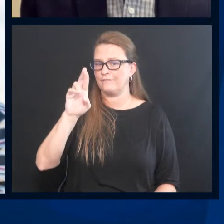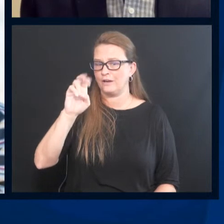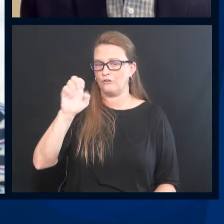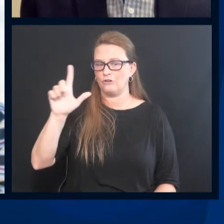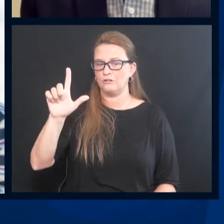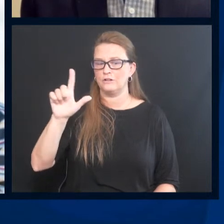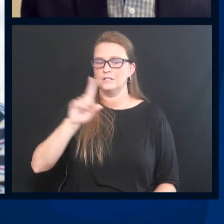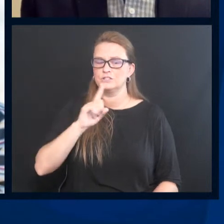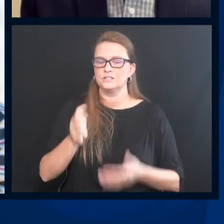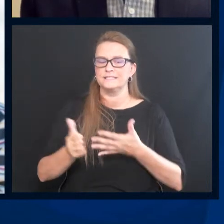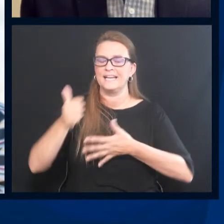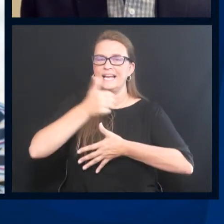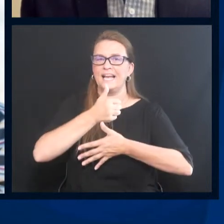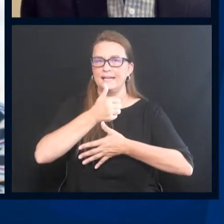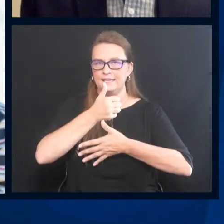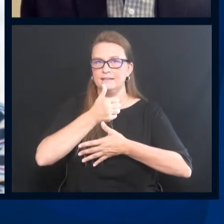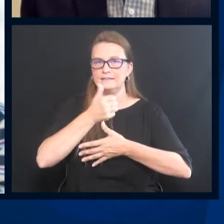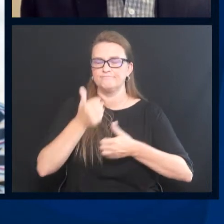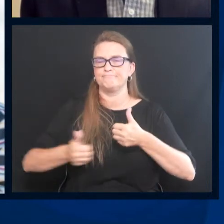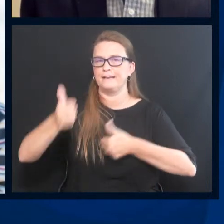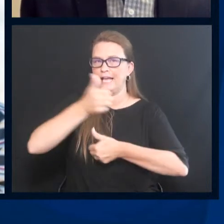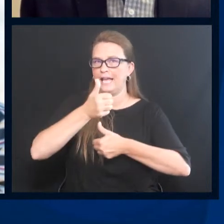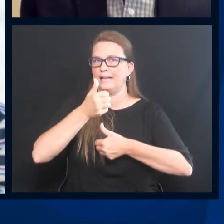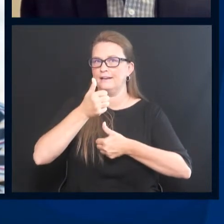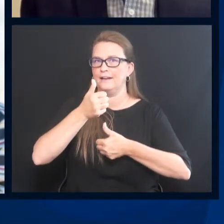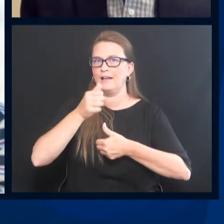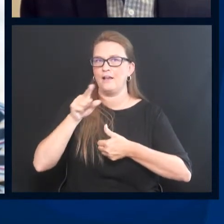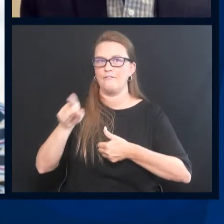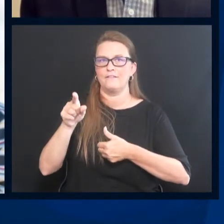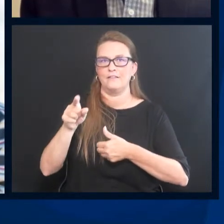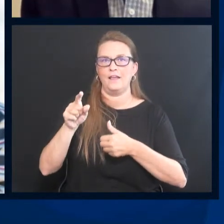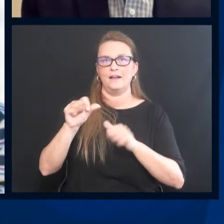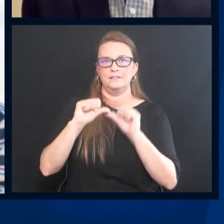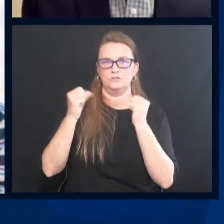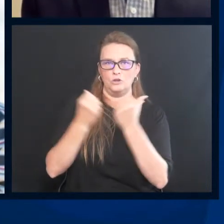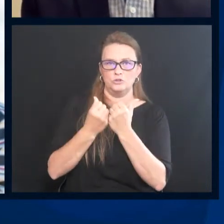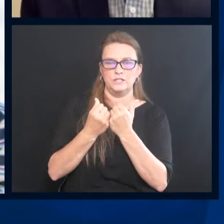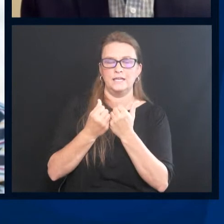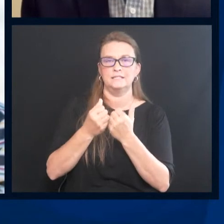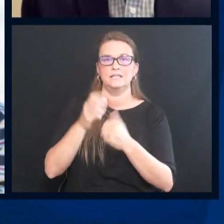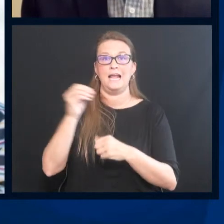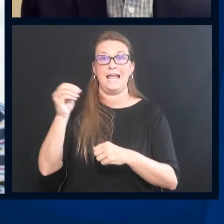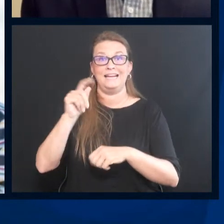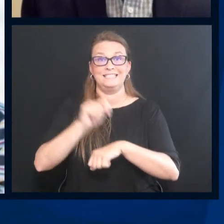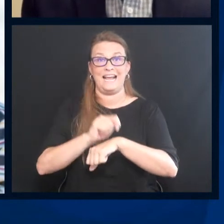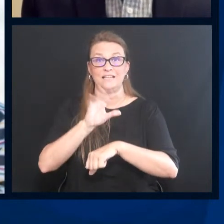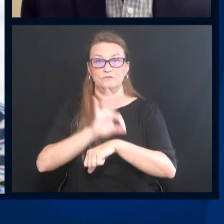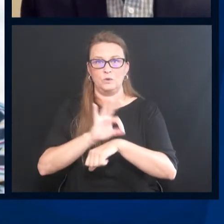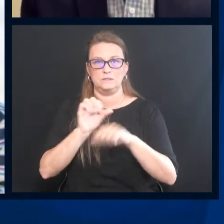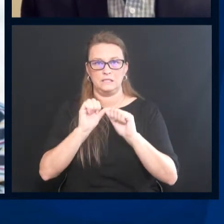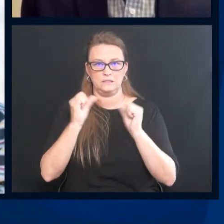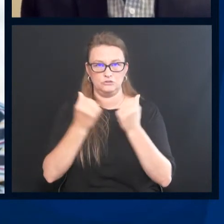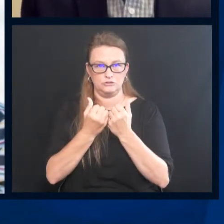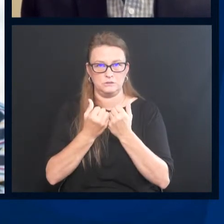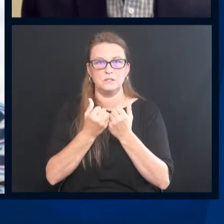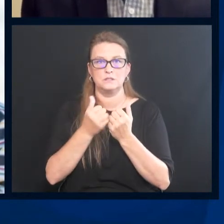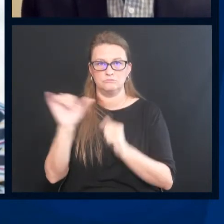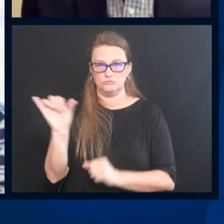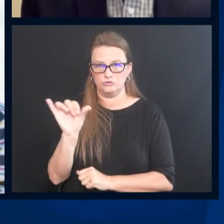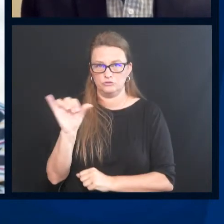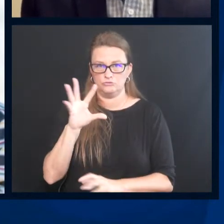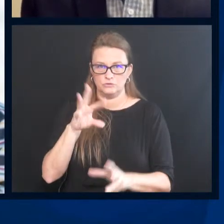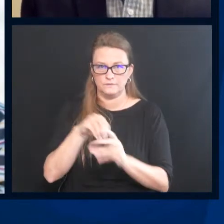of the Primary Care Association, been a key member of our Joint Interagency Task Force. This group is going to be key going forward